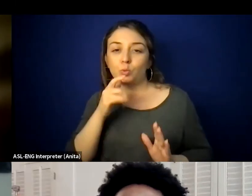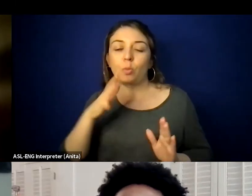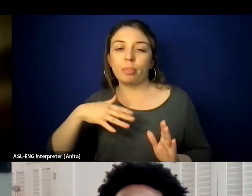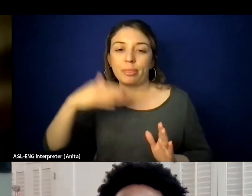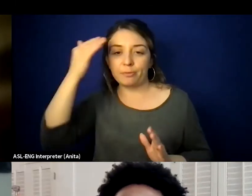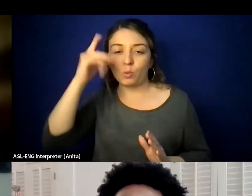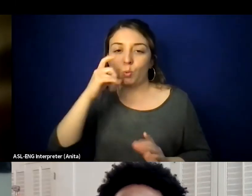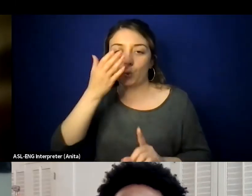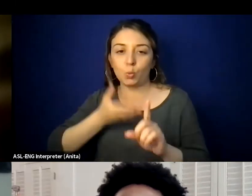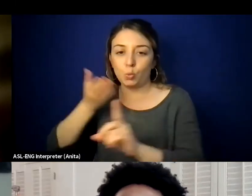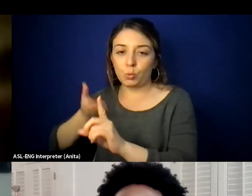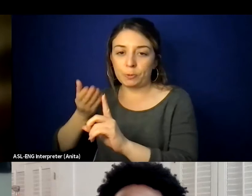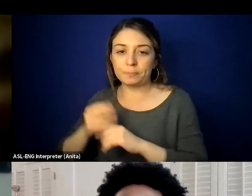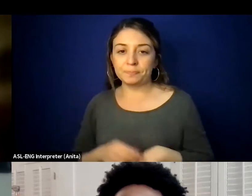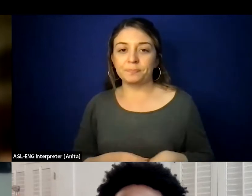familiar.